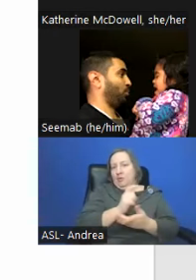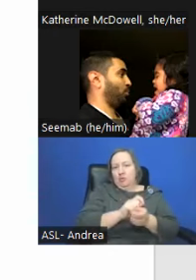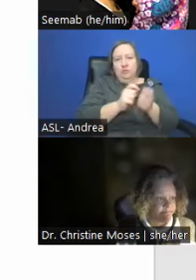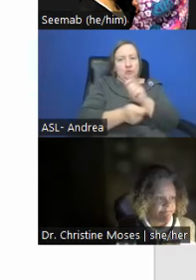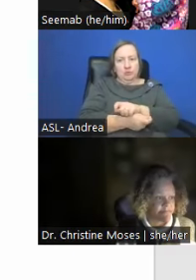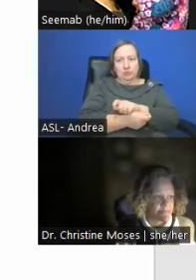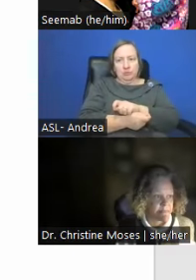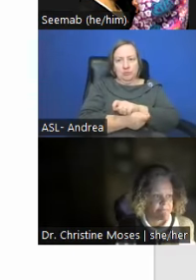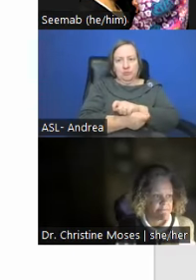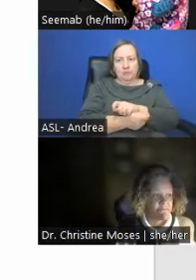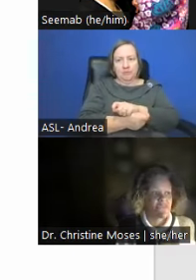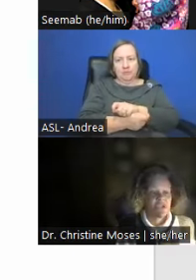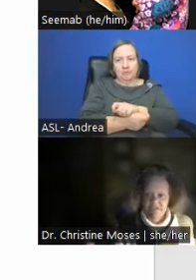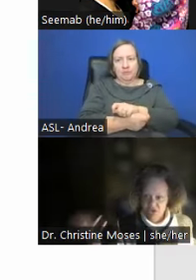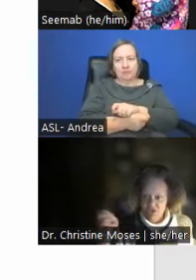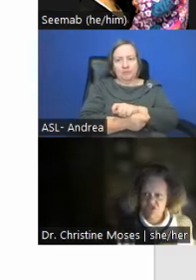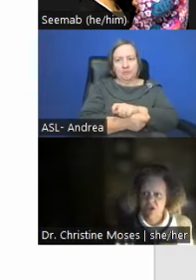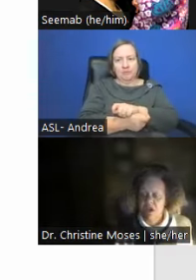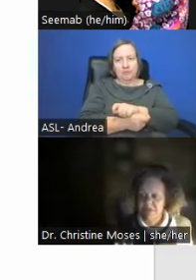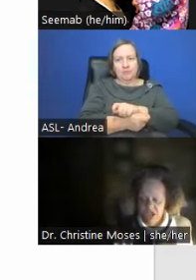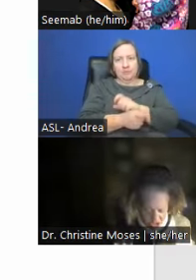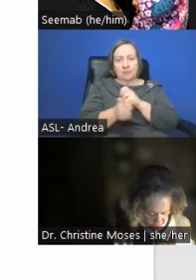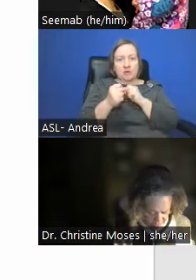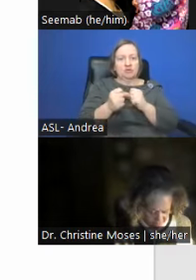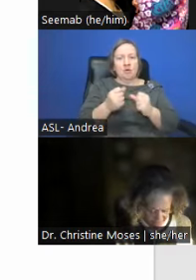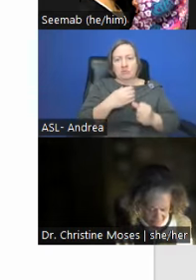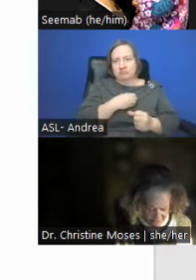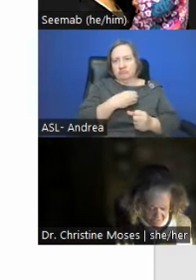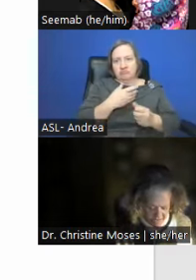made. If there's strong opposition.